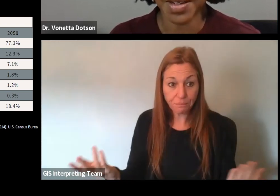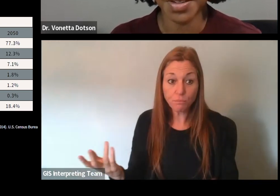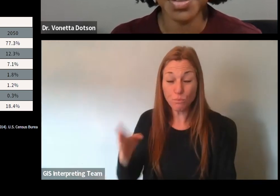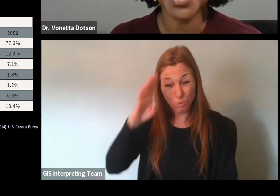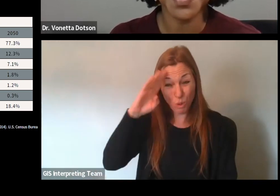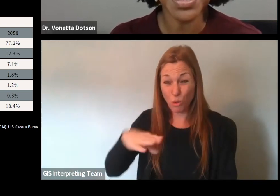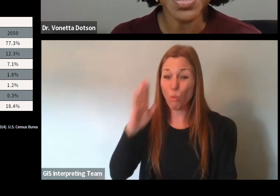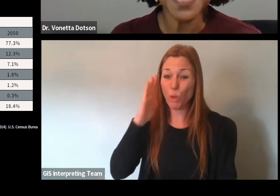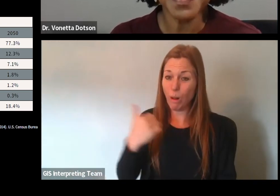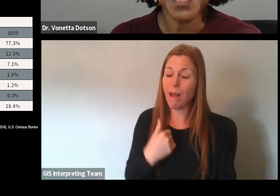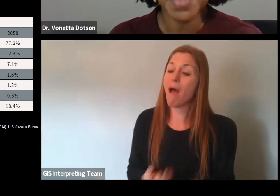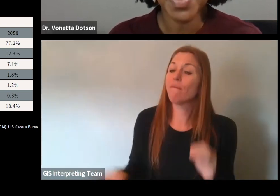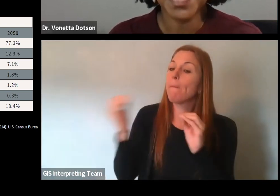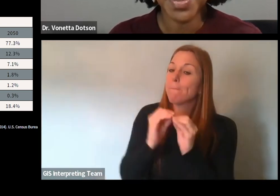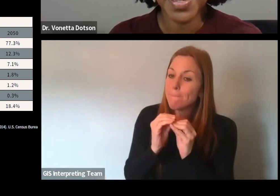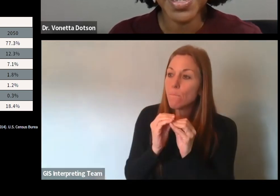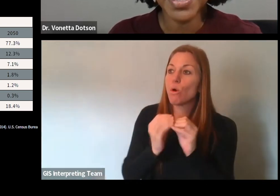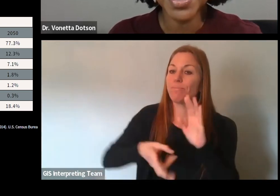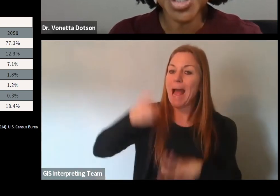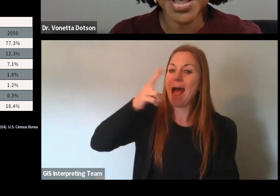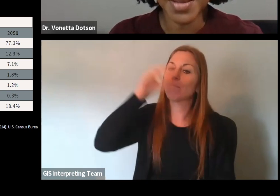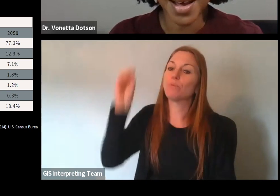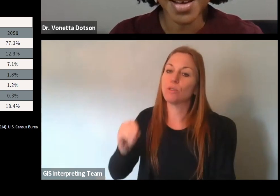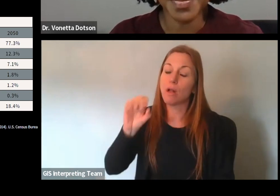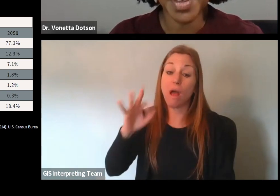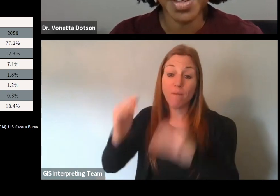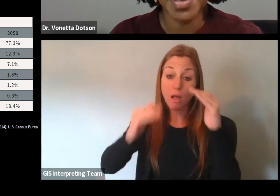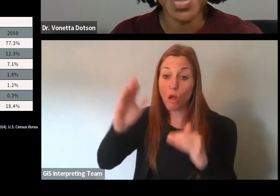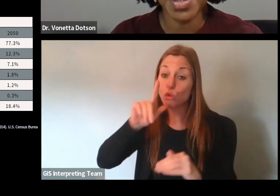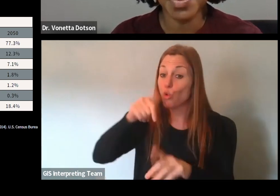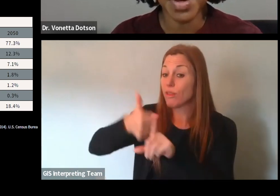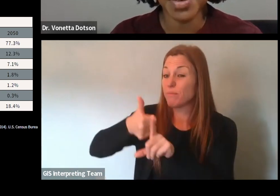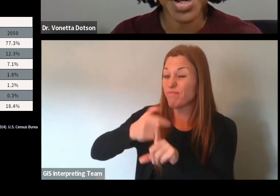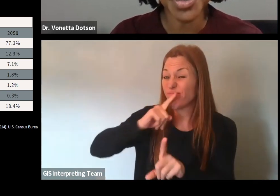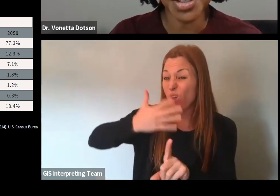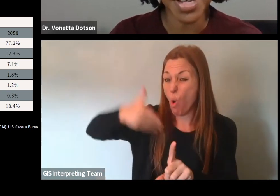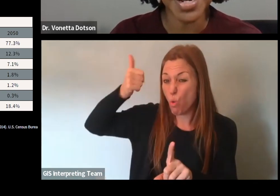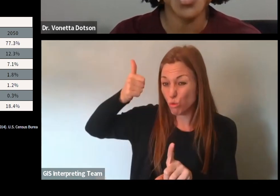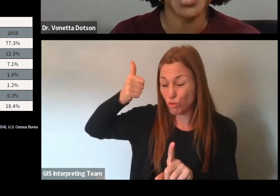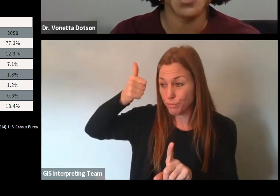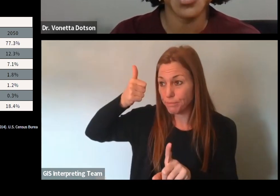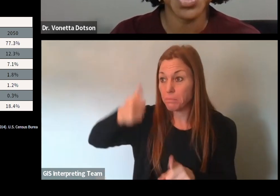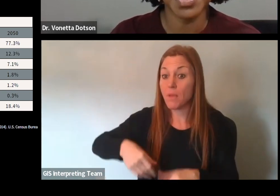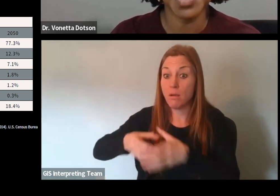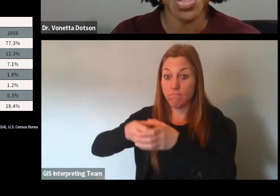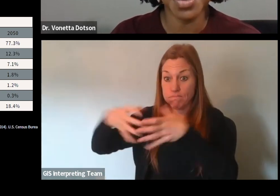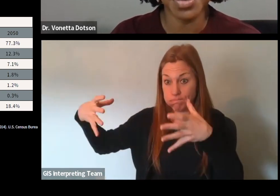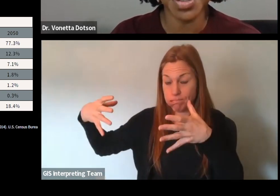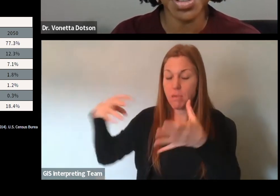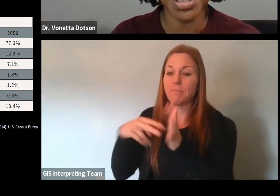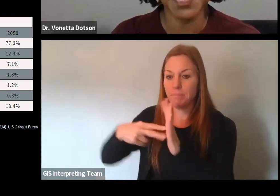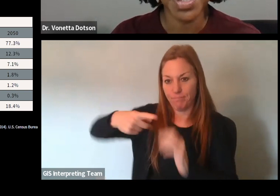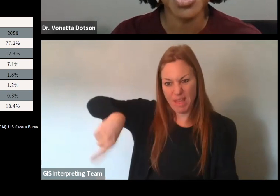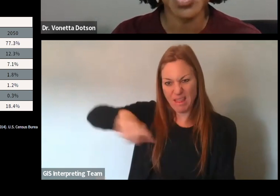who really are in need of clinical services. In addition to that, the